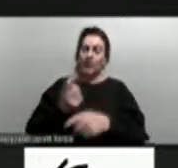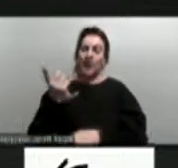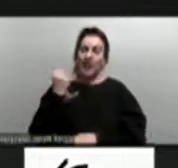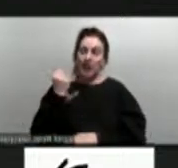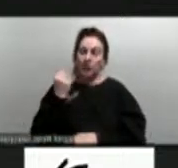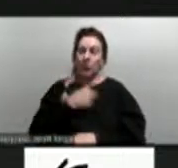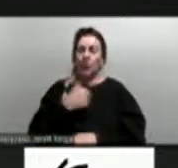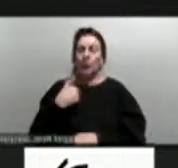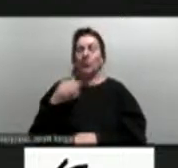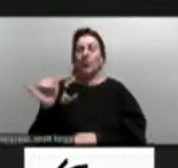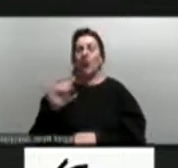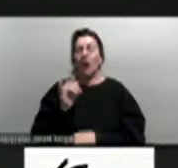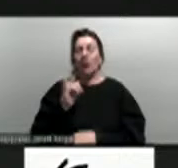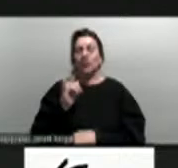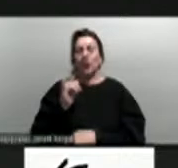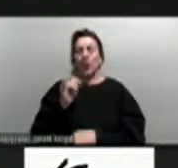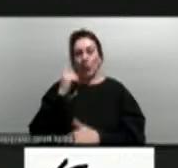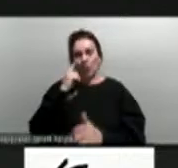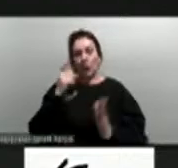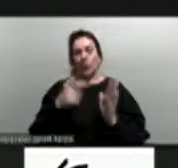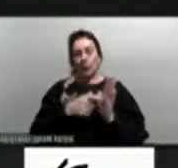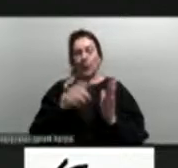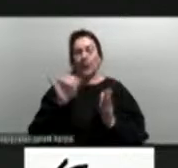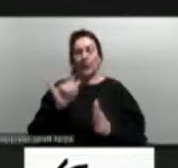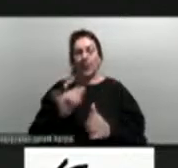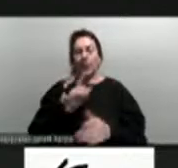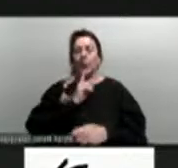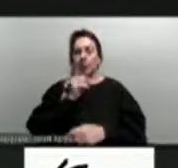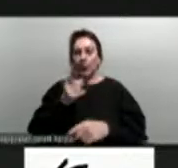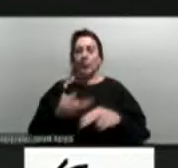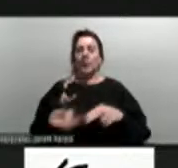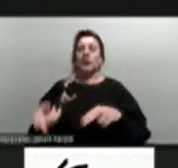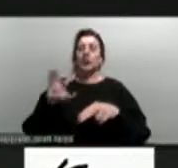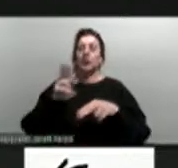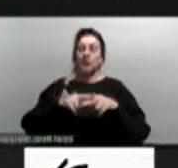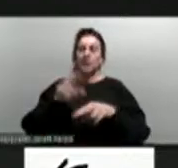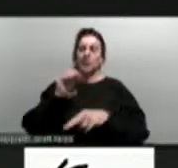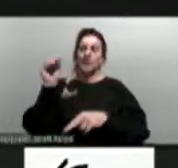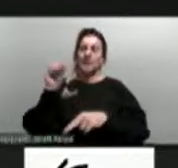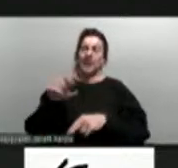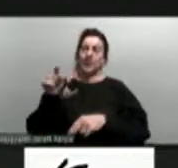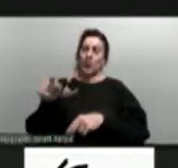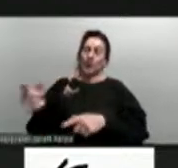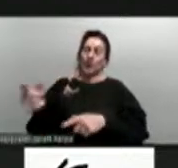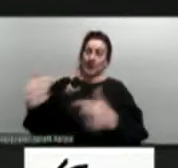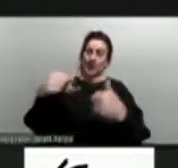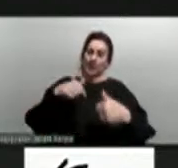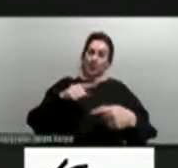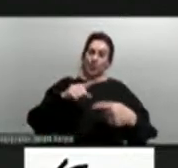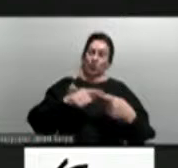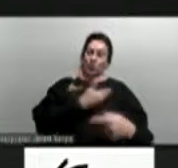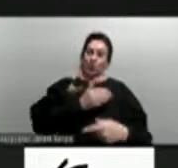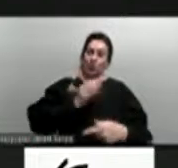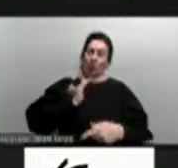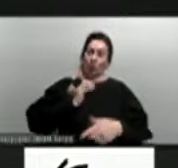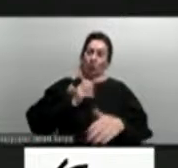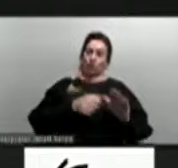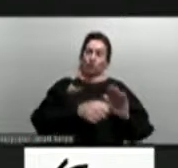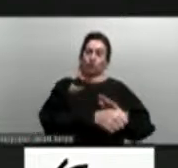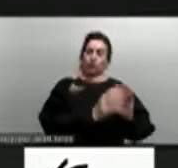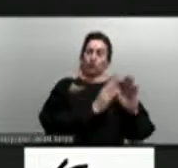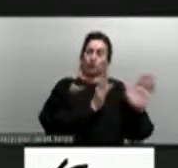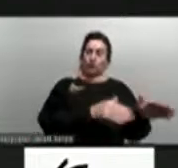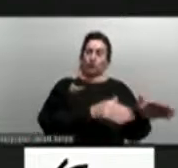also observed a significant increase in the percentage of those entering our shelter who had experienced